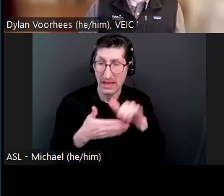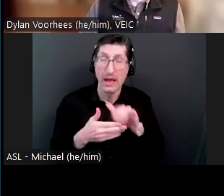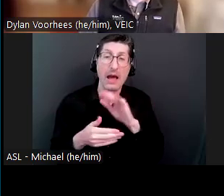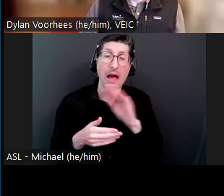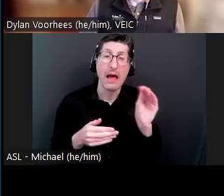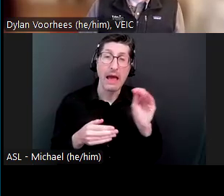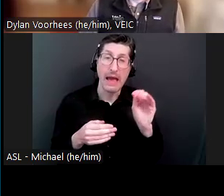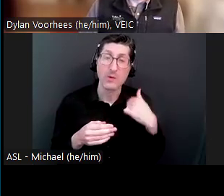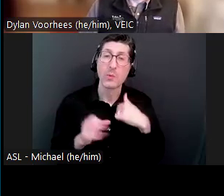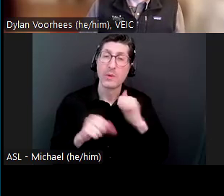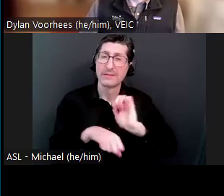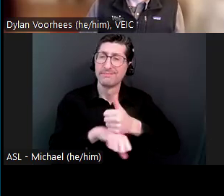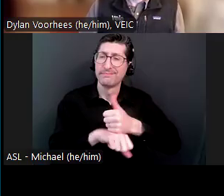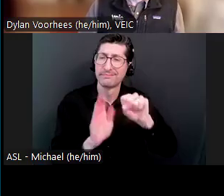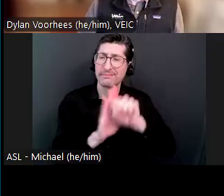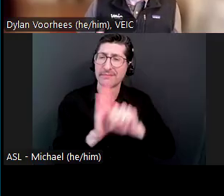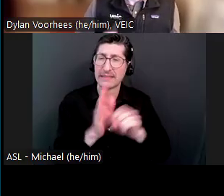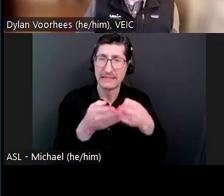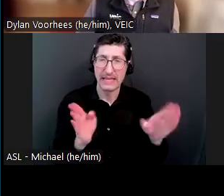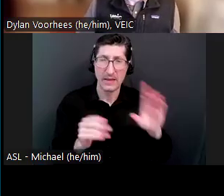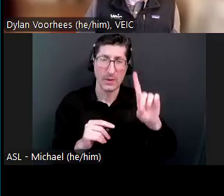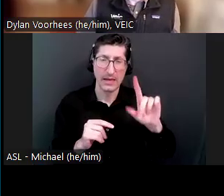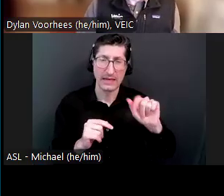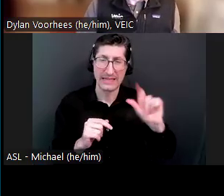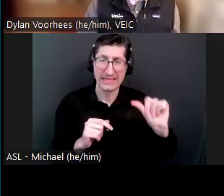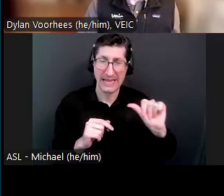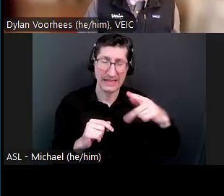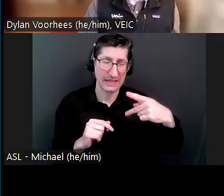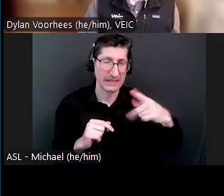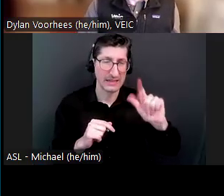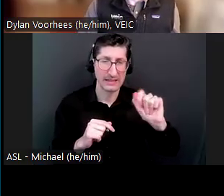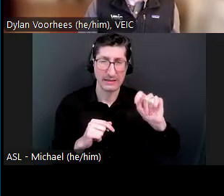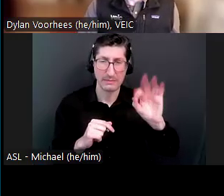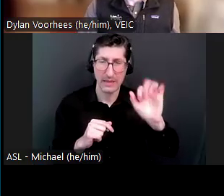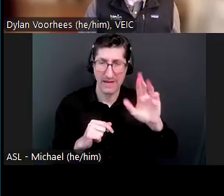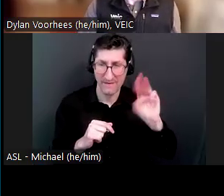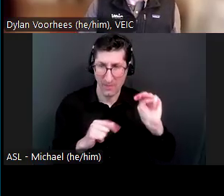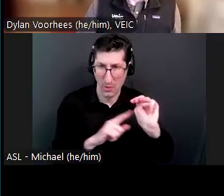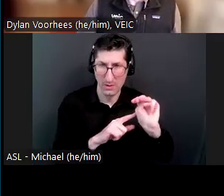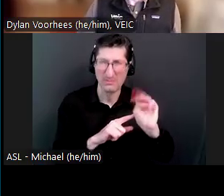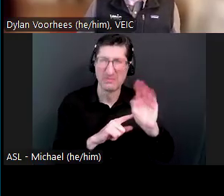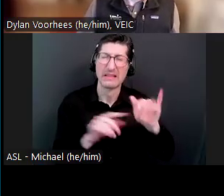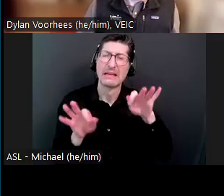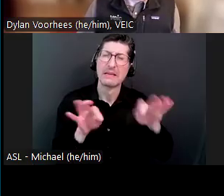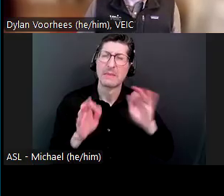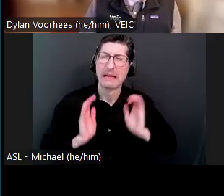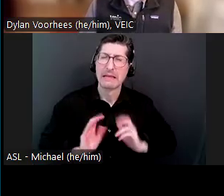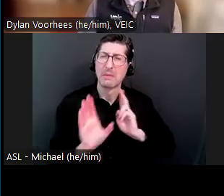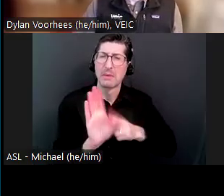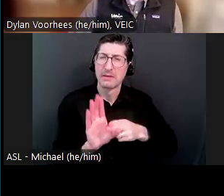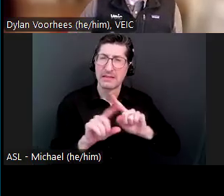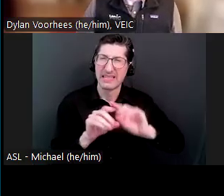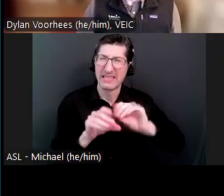establish a statewide data platform that has information about customer participation in different programs, not only